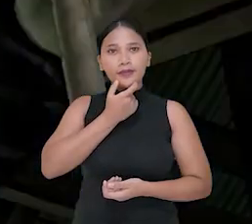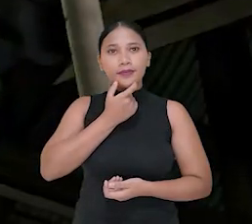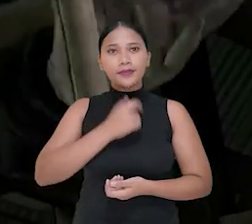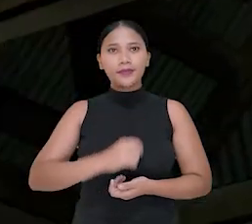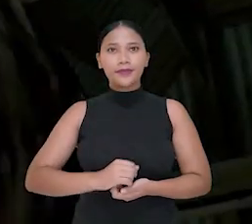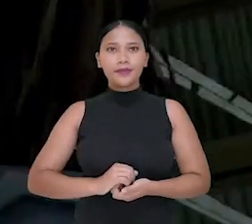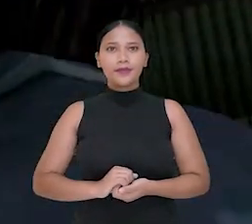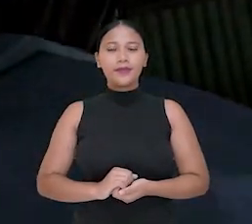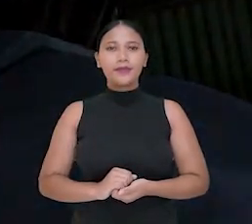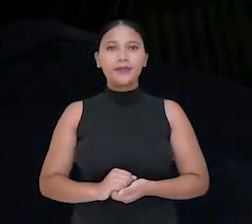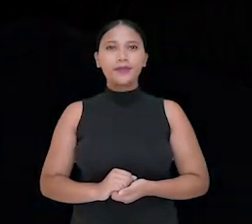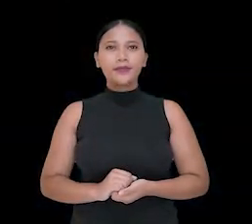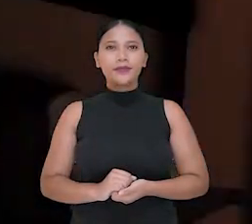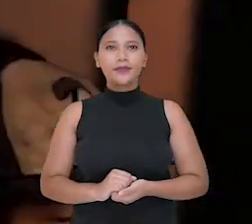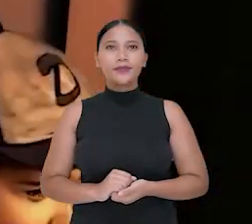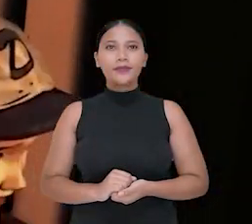are.